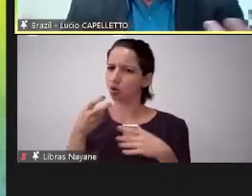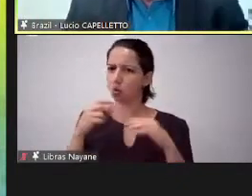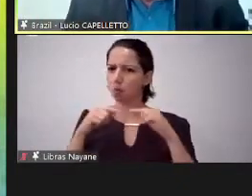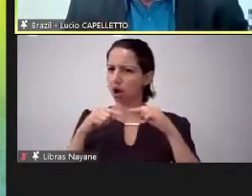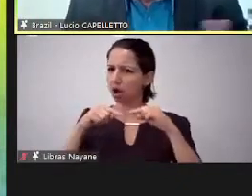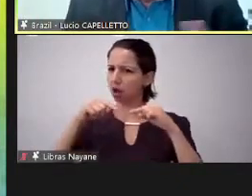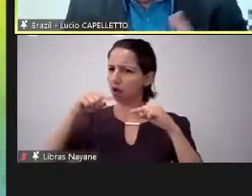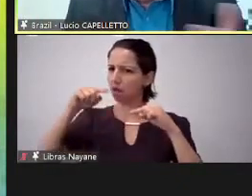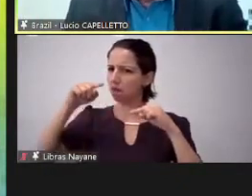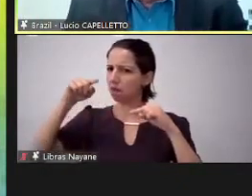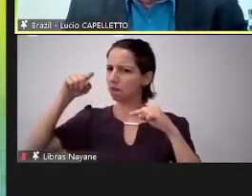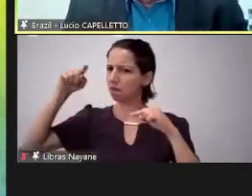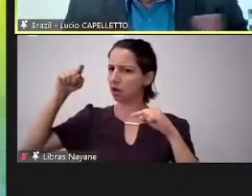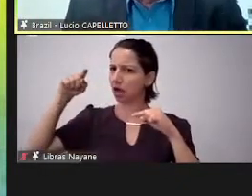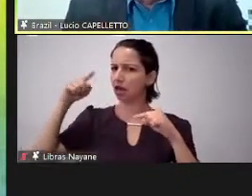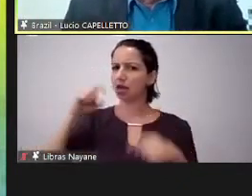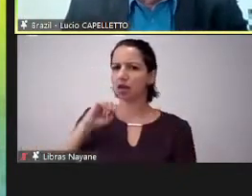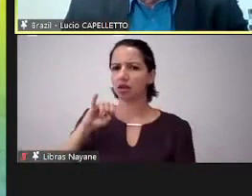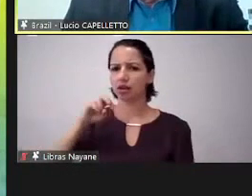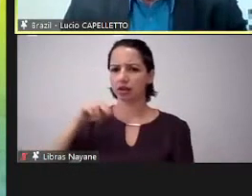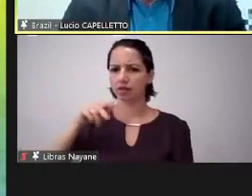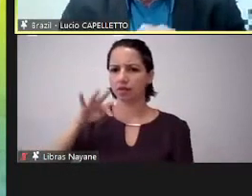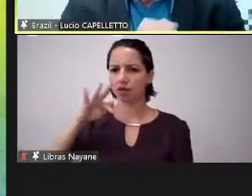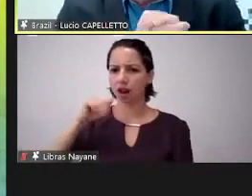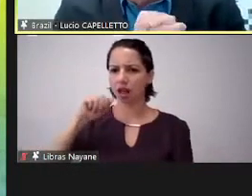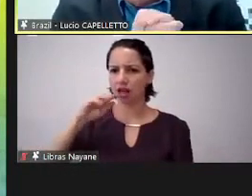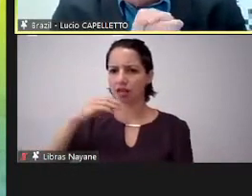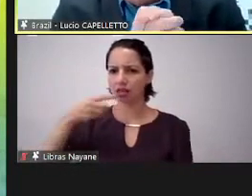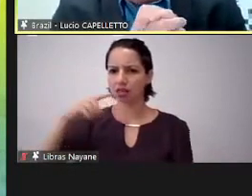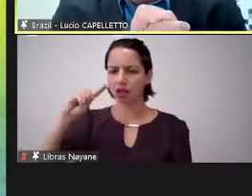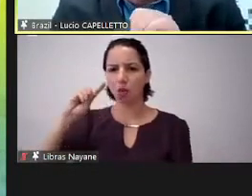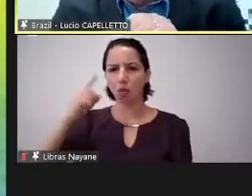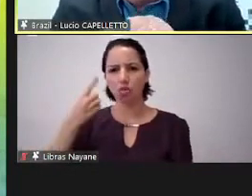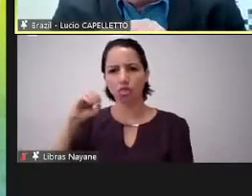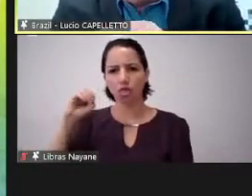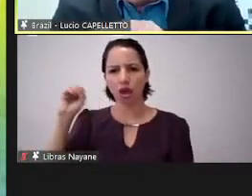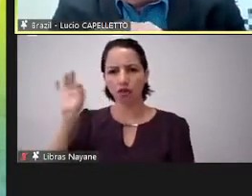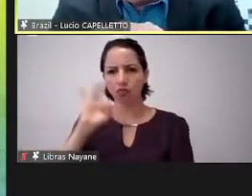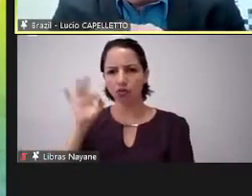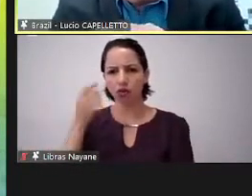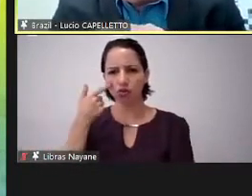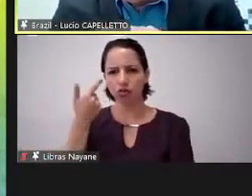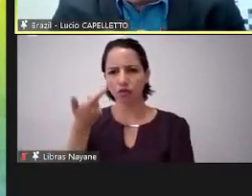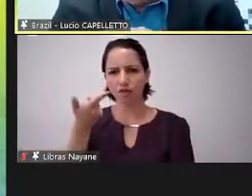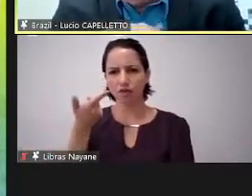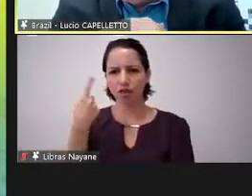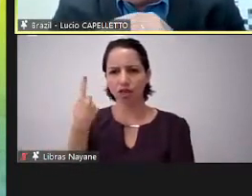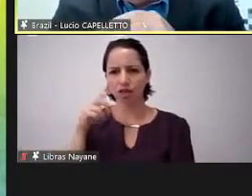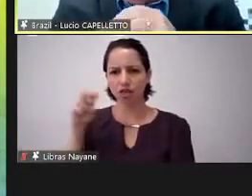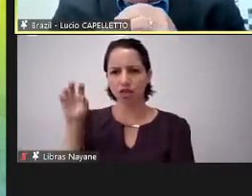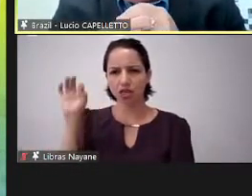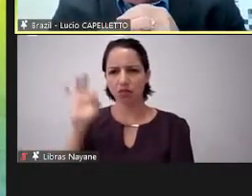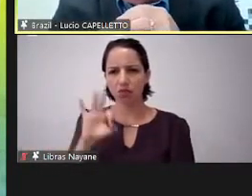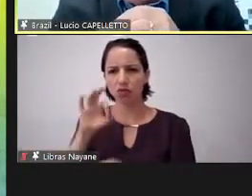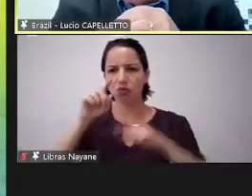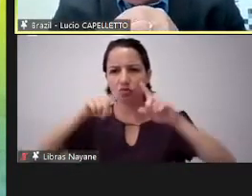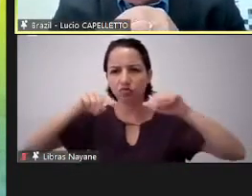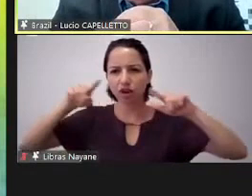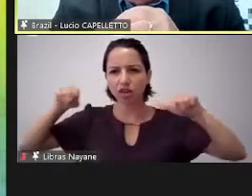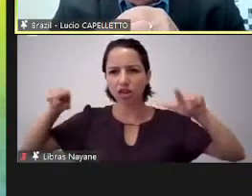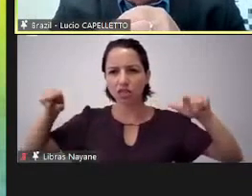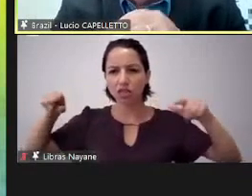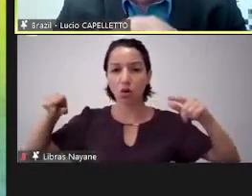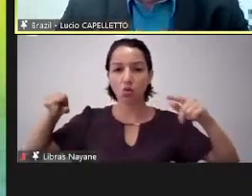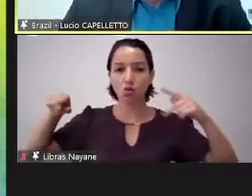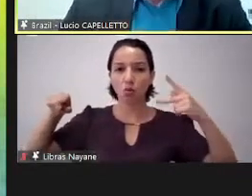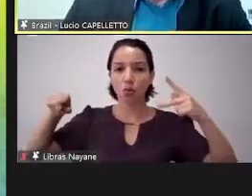indexation. If we think about the inflation rate of 10%, it means 15%